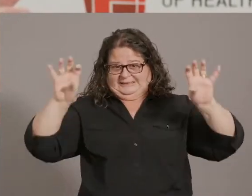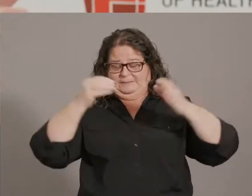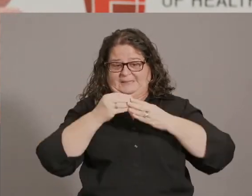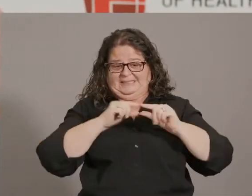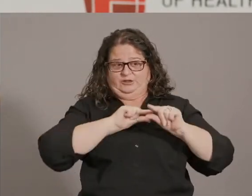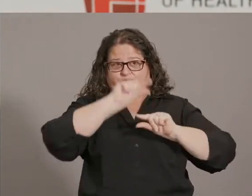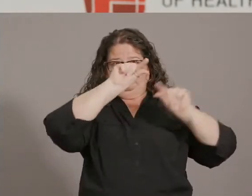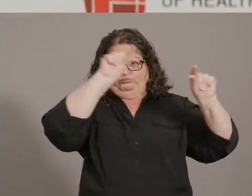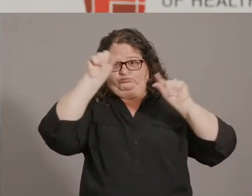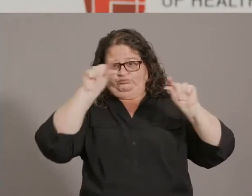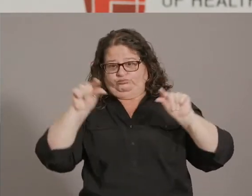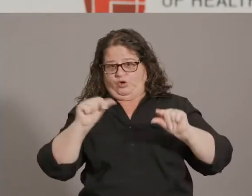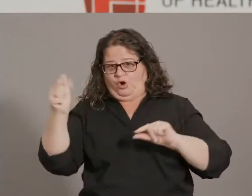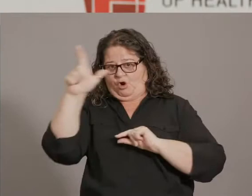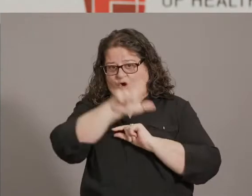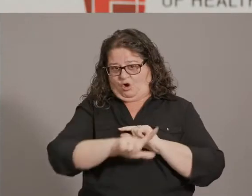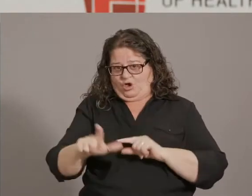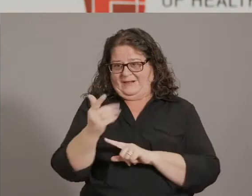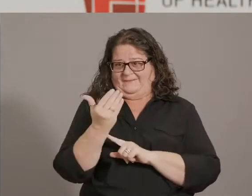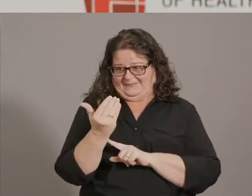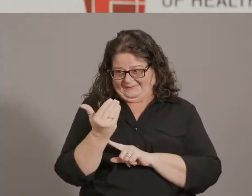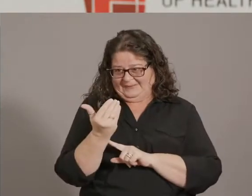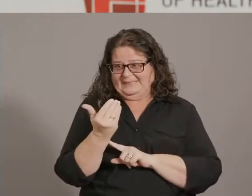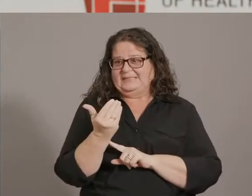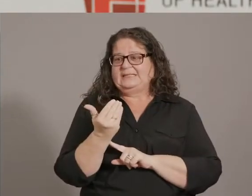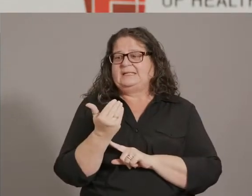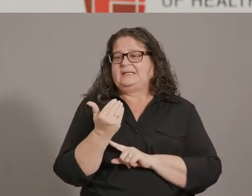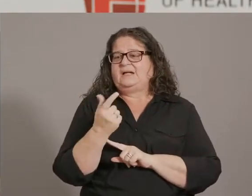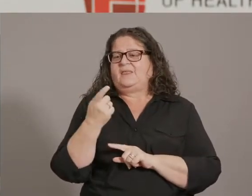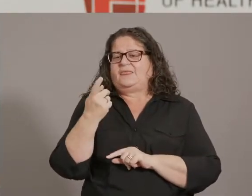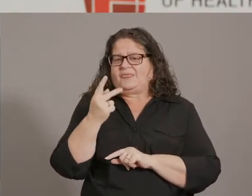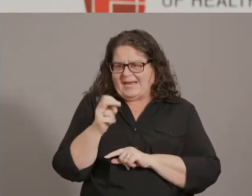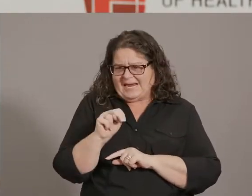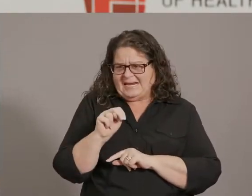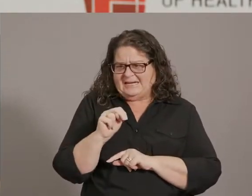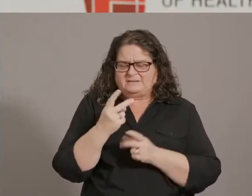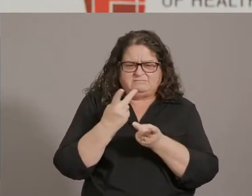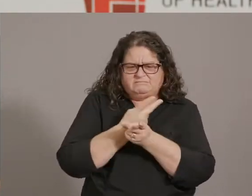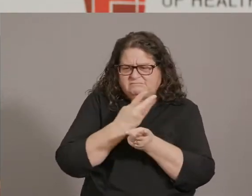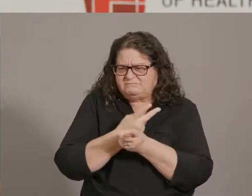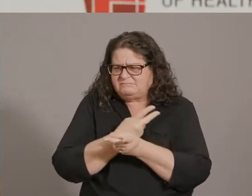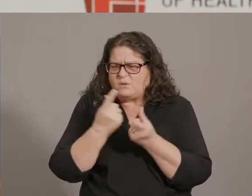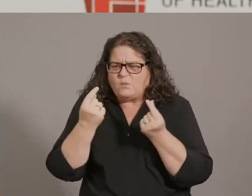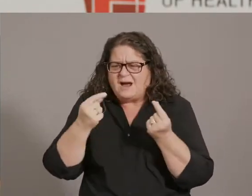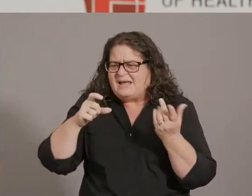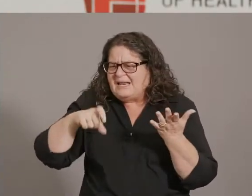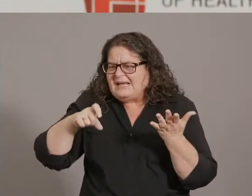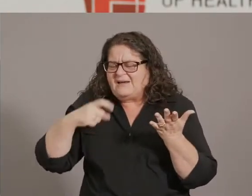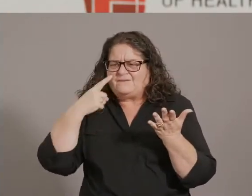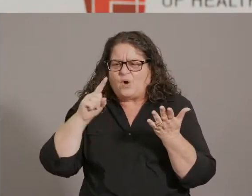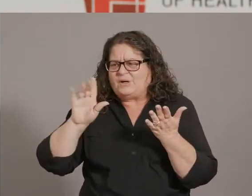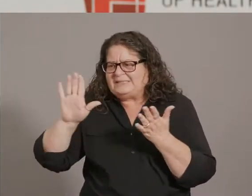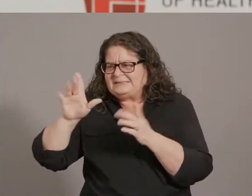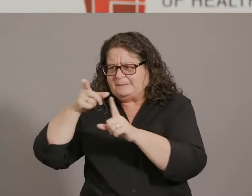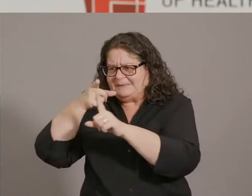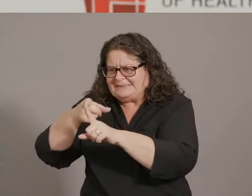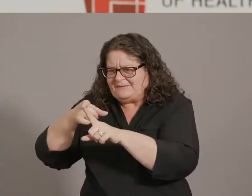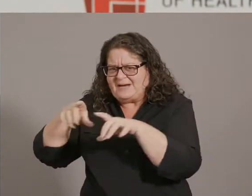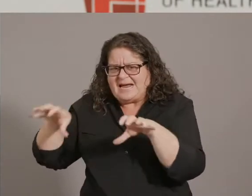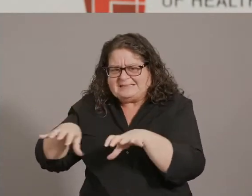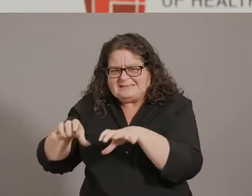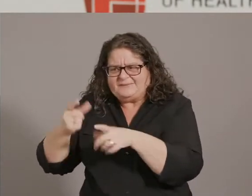on what are they going to need to be able to do that activity. And so in this case,